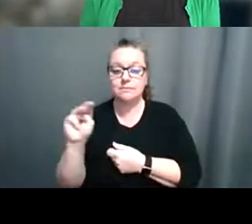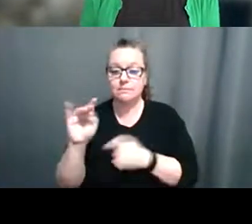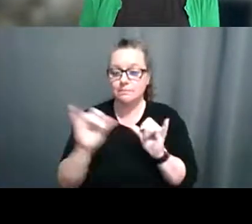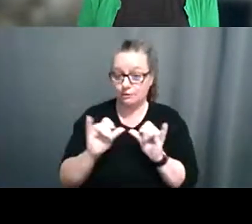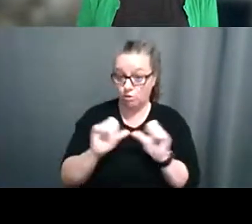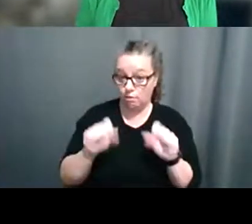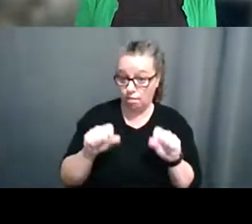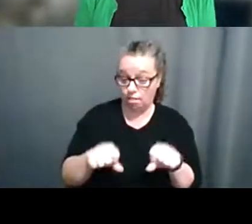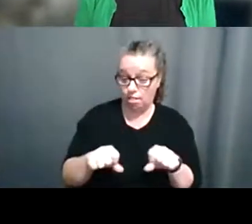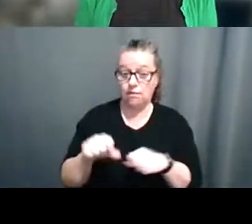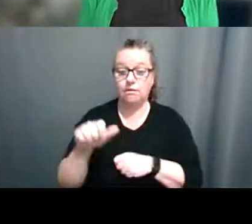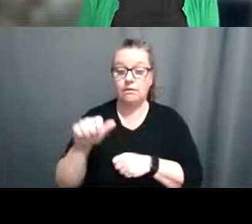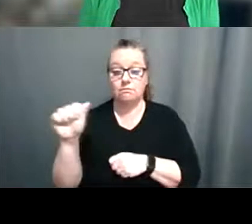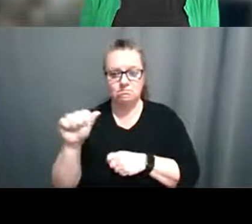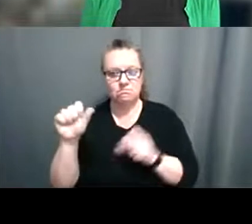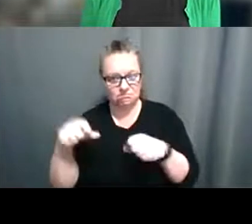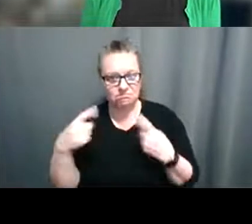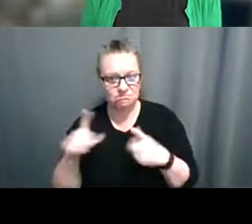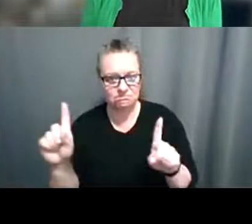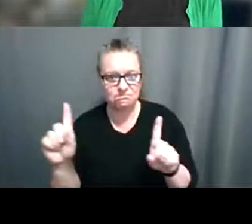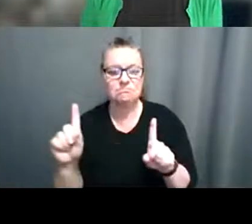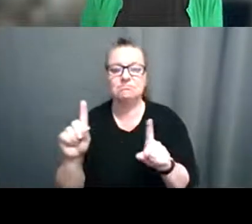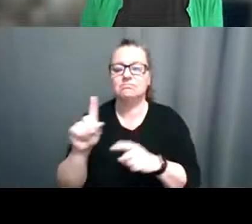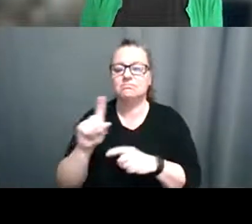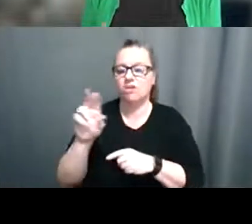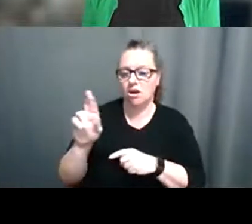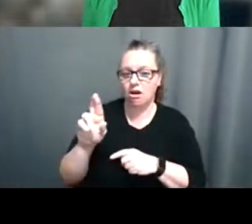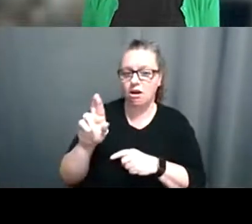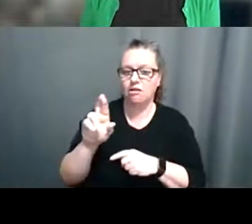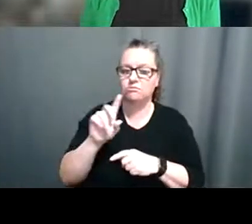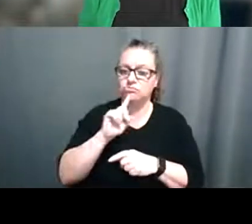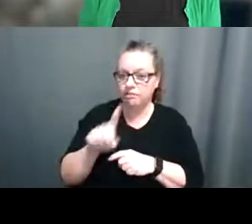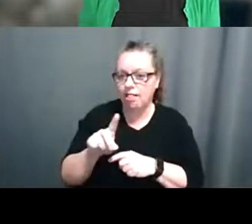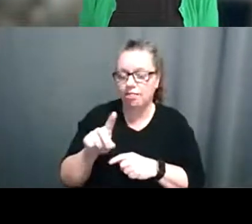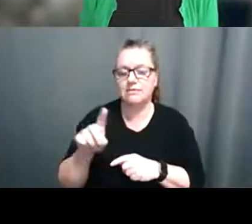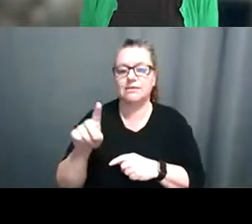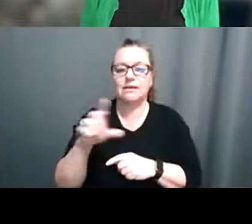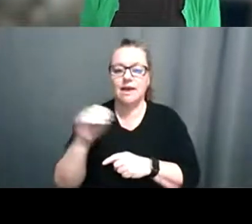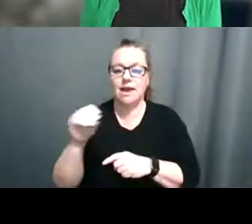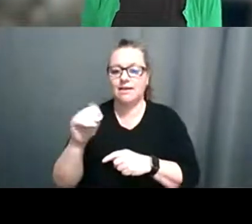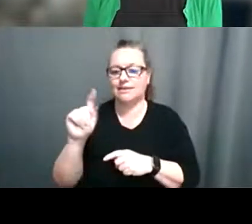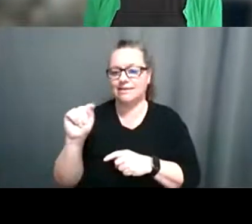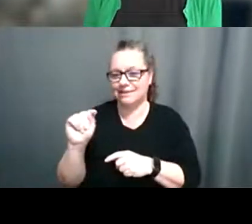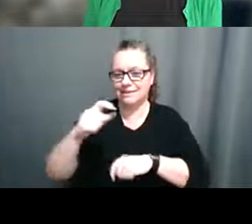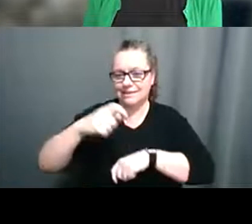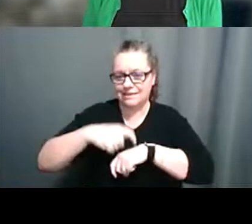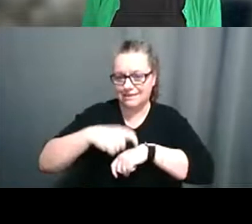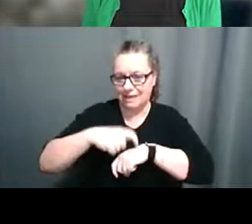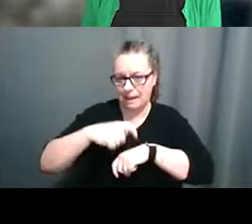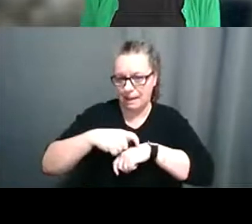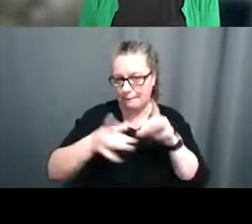attainable, realistic, and time-bound. The questions to ask and things to consider for each of